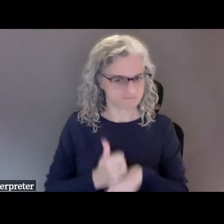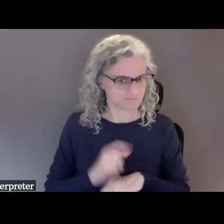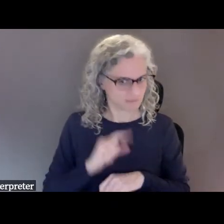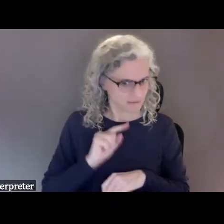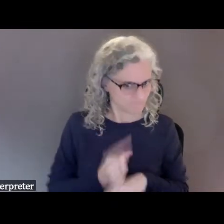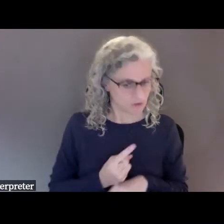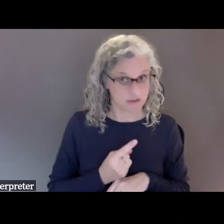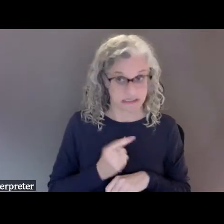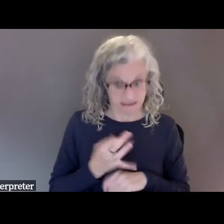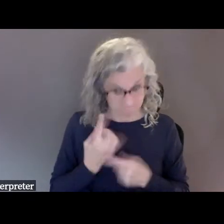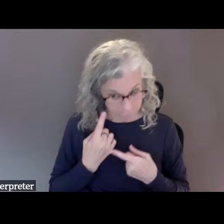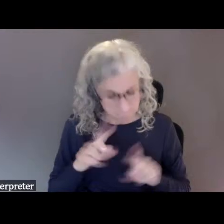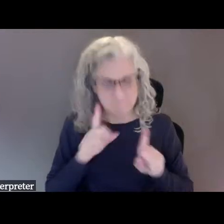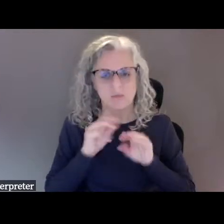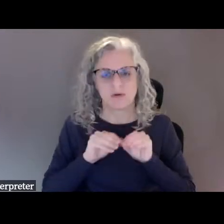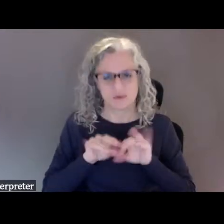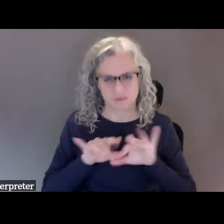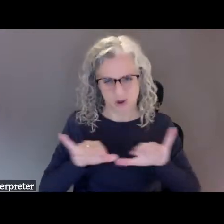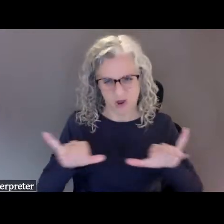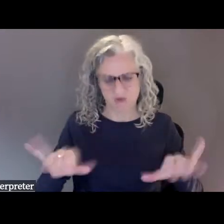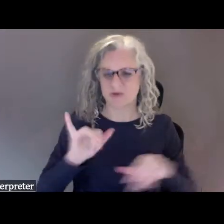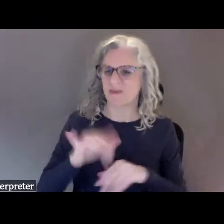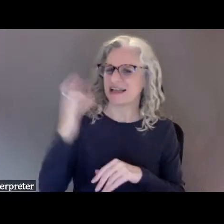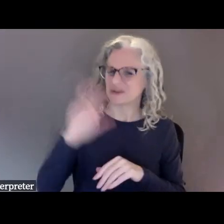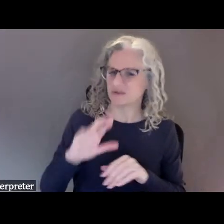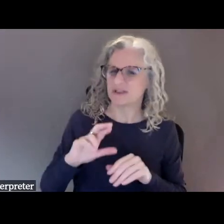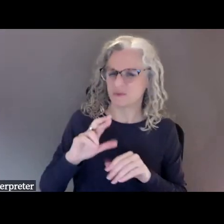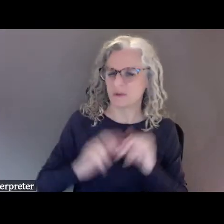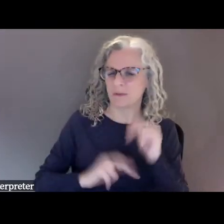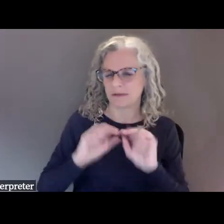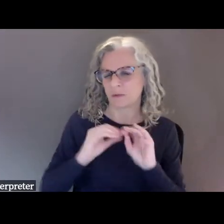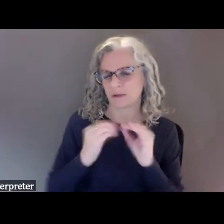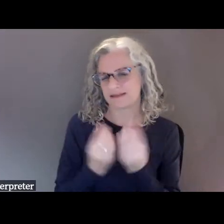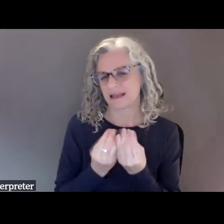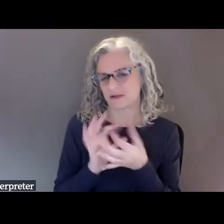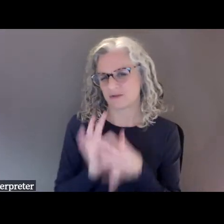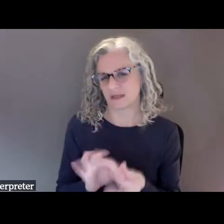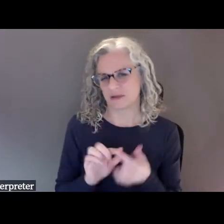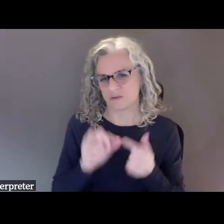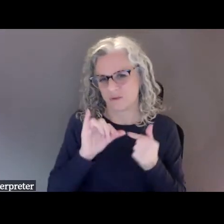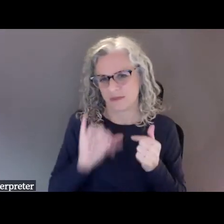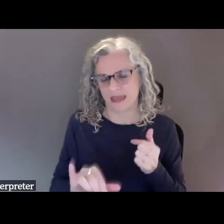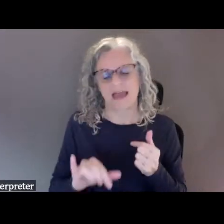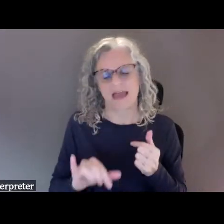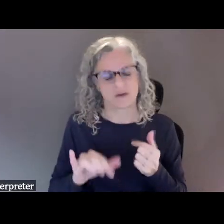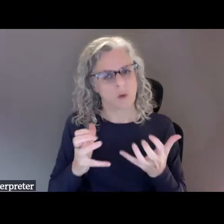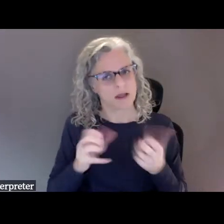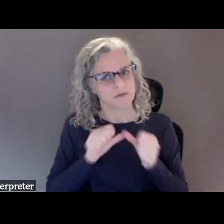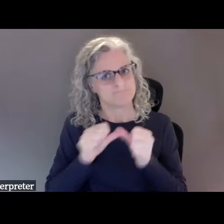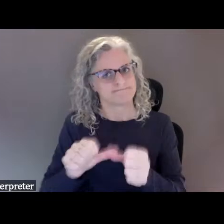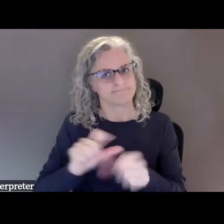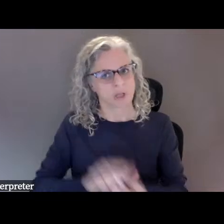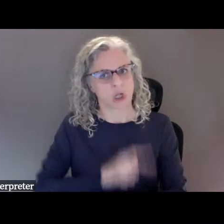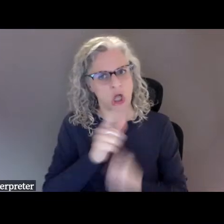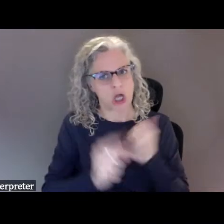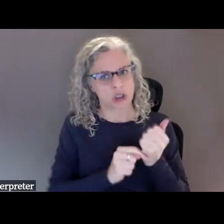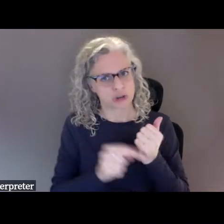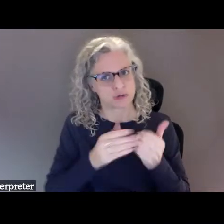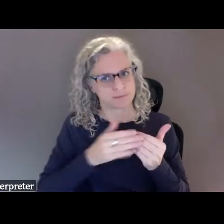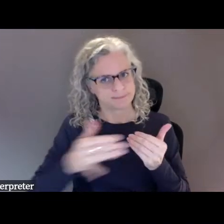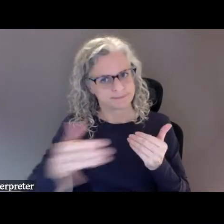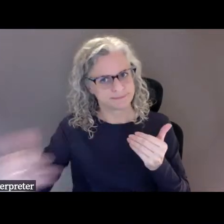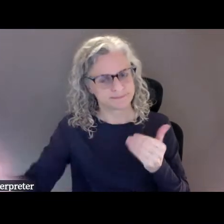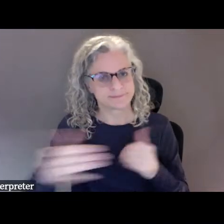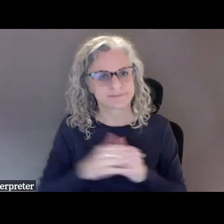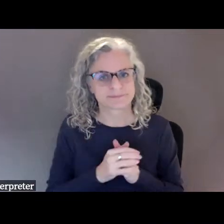grows. And that's why we wanted to start an organization to keep growing this. We see it as being really long-term. And so ways to